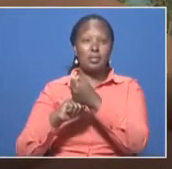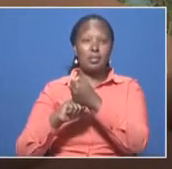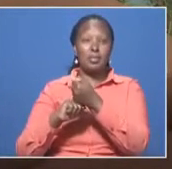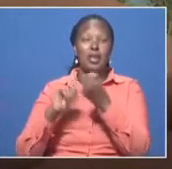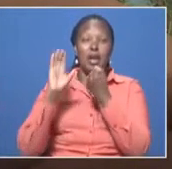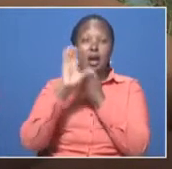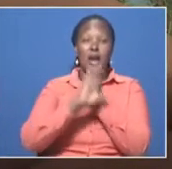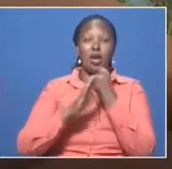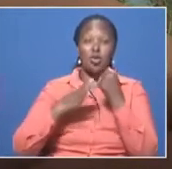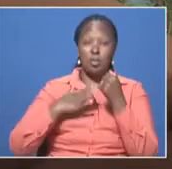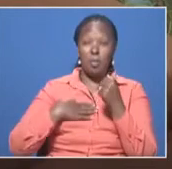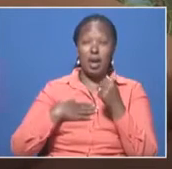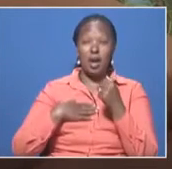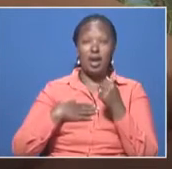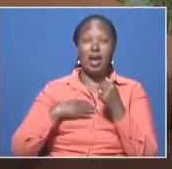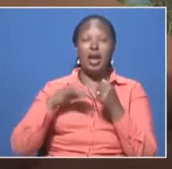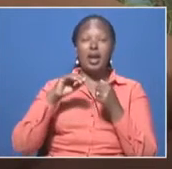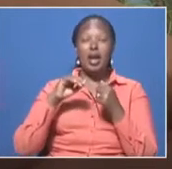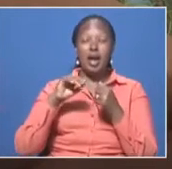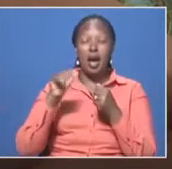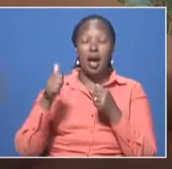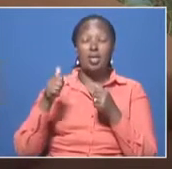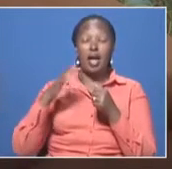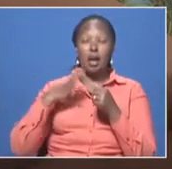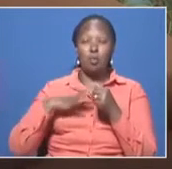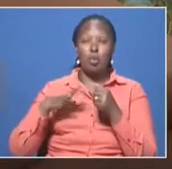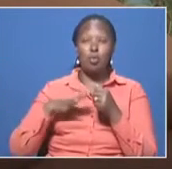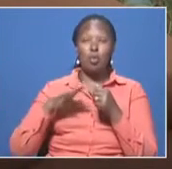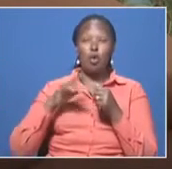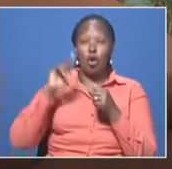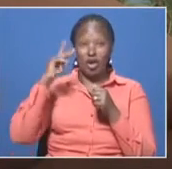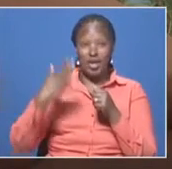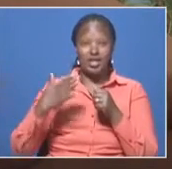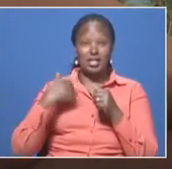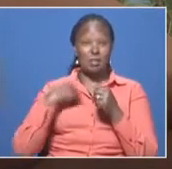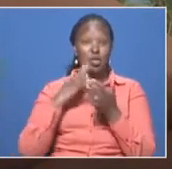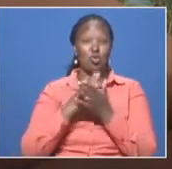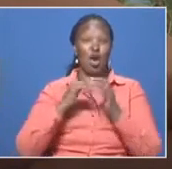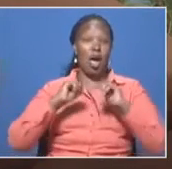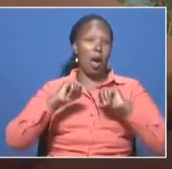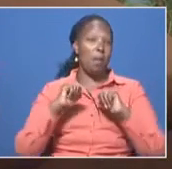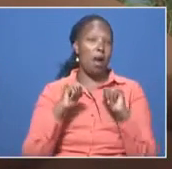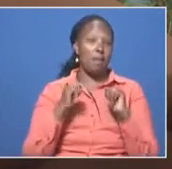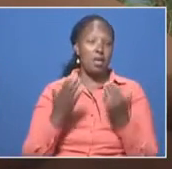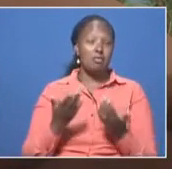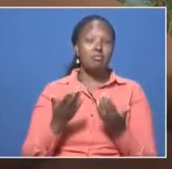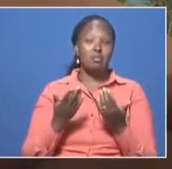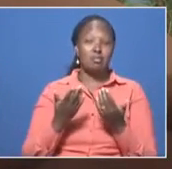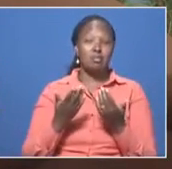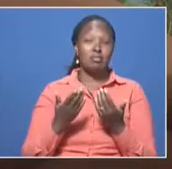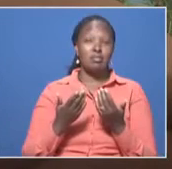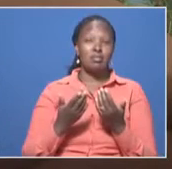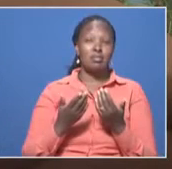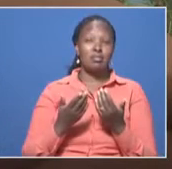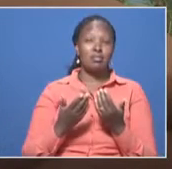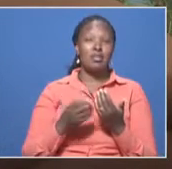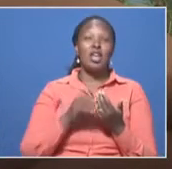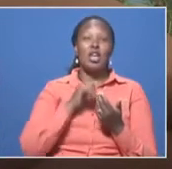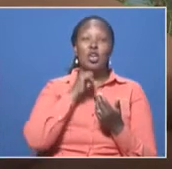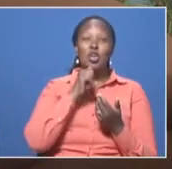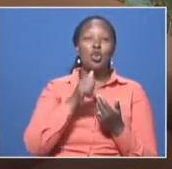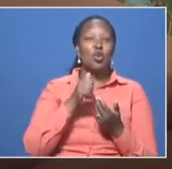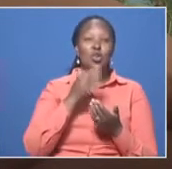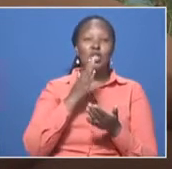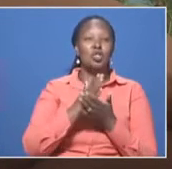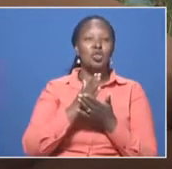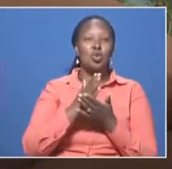country and countrymen and countrywomen, I'm happy. So it does not have to necessarily be